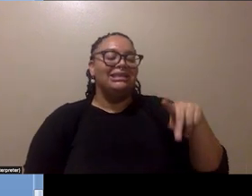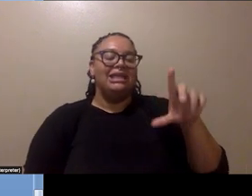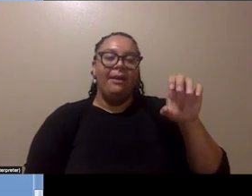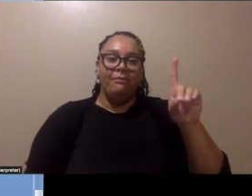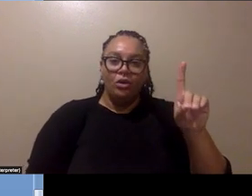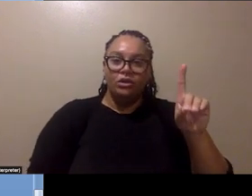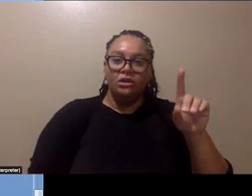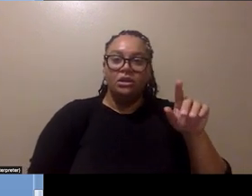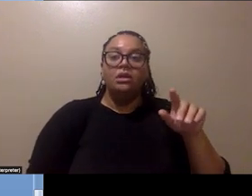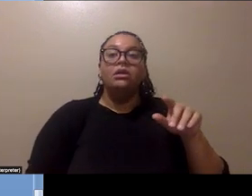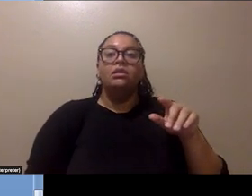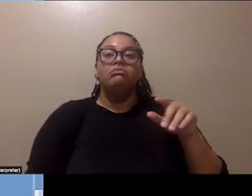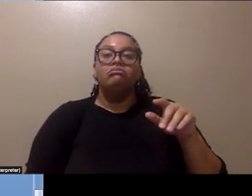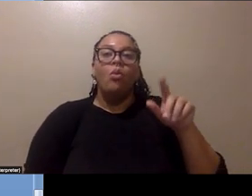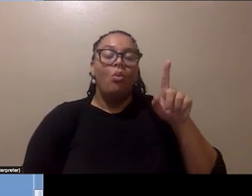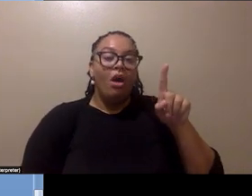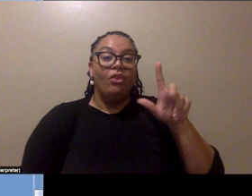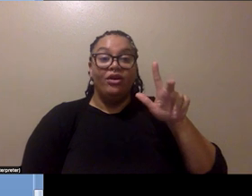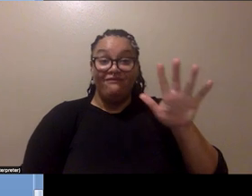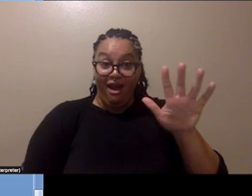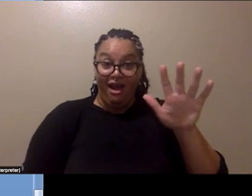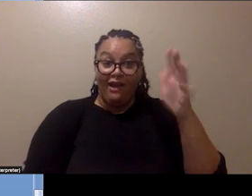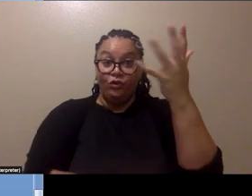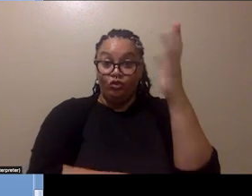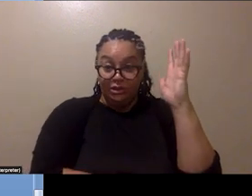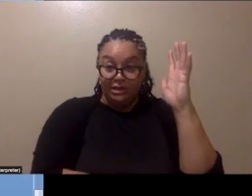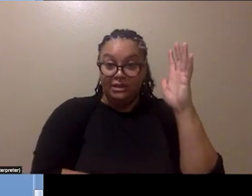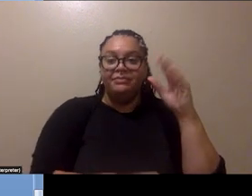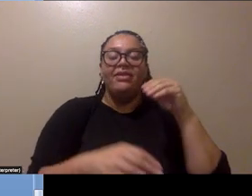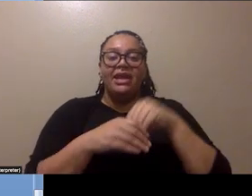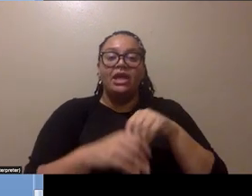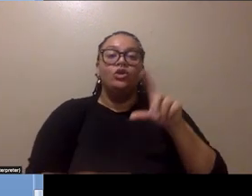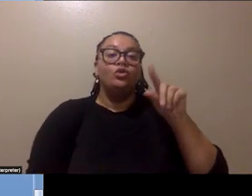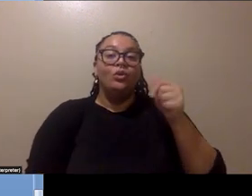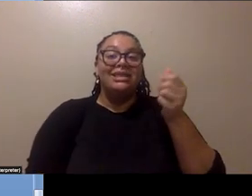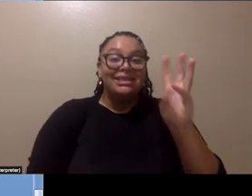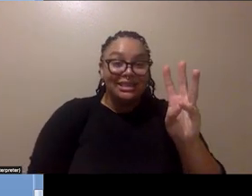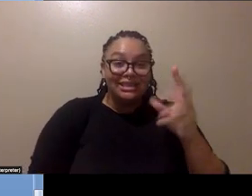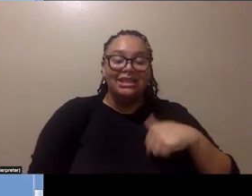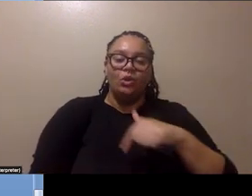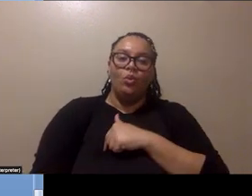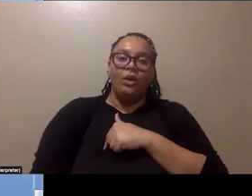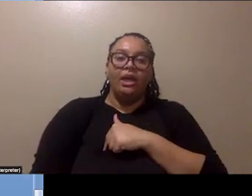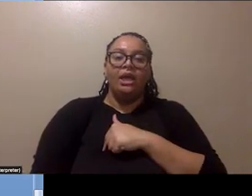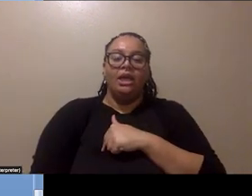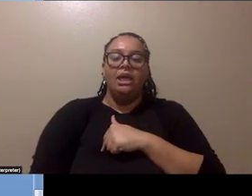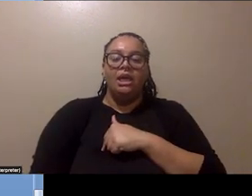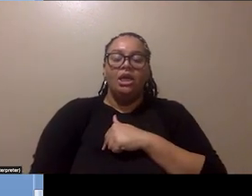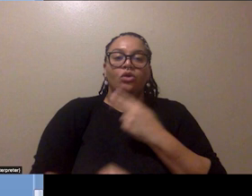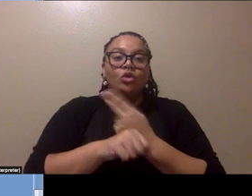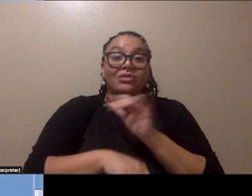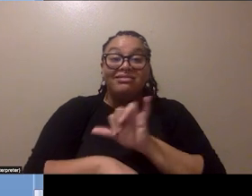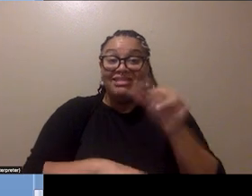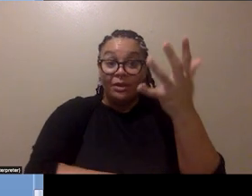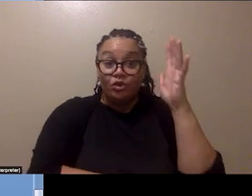randomly 135 snags out of the total 731. And then in 2016,